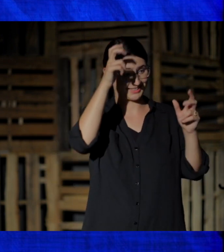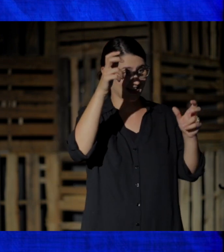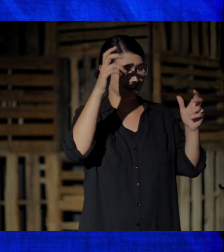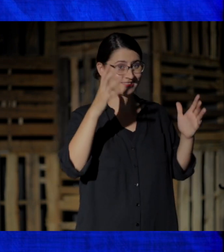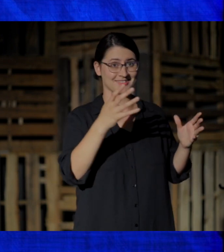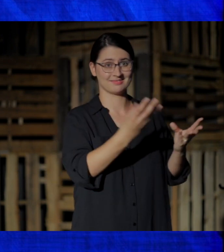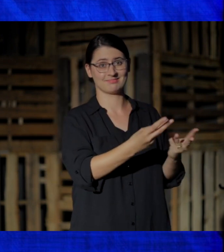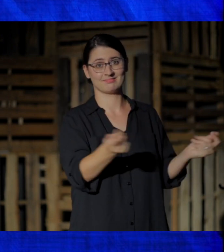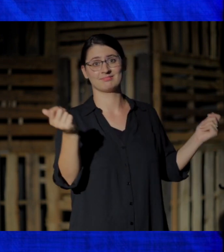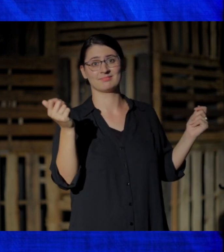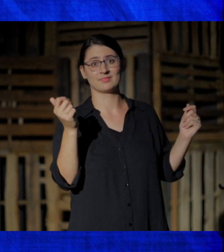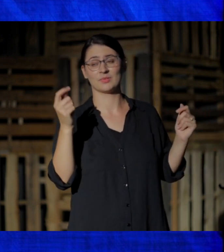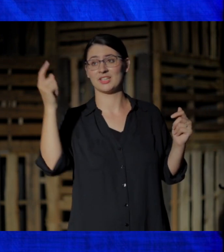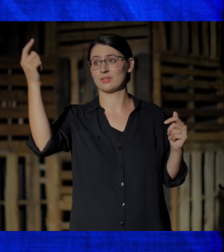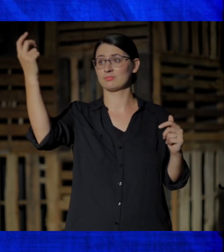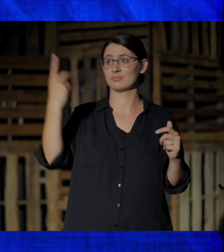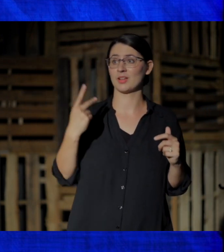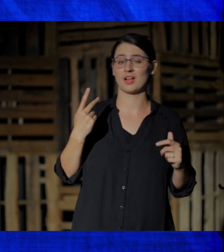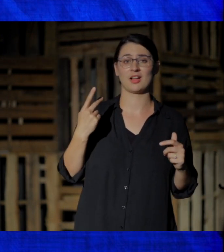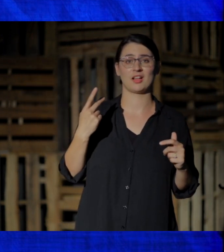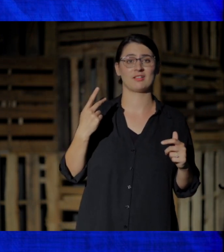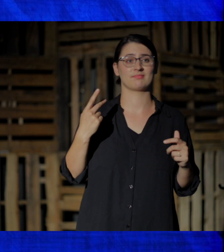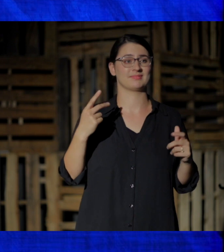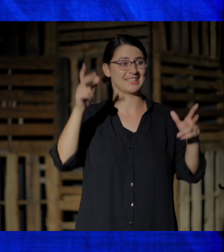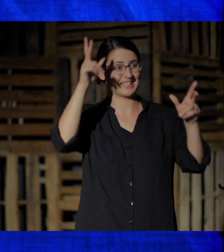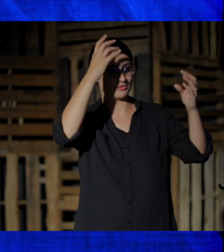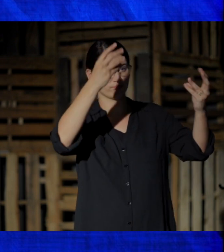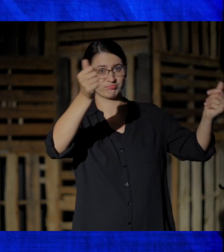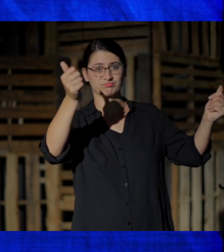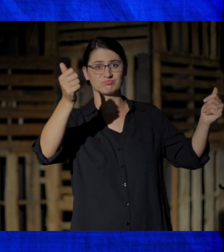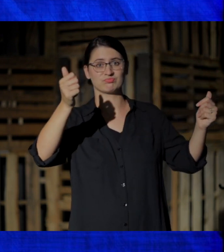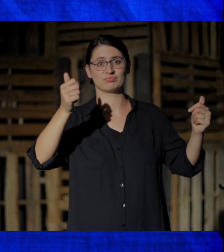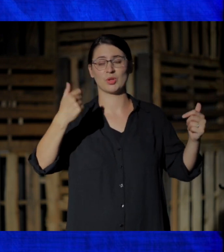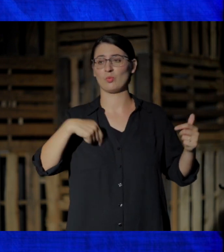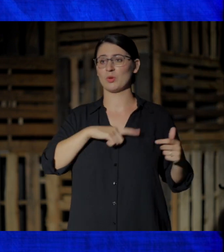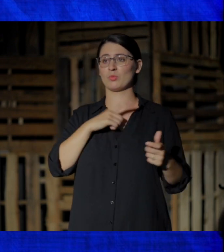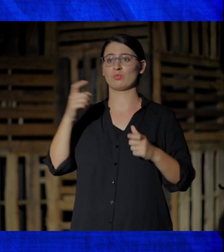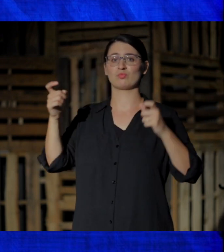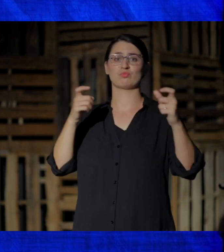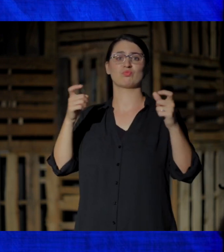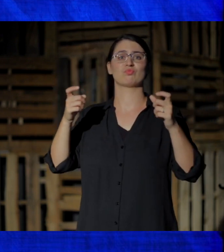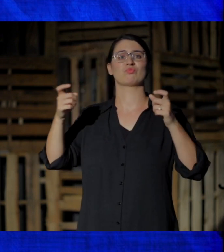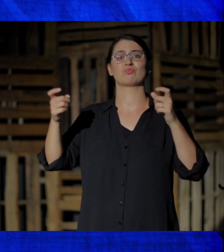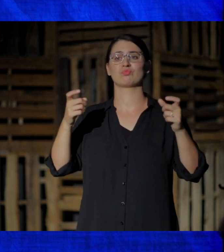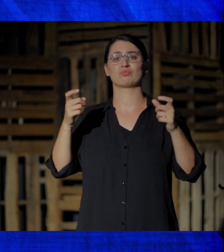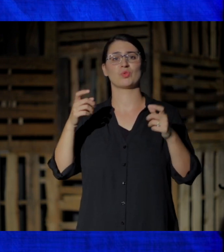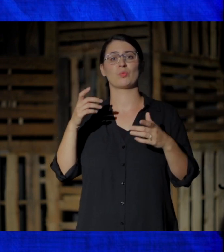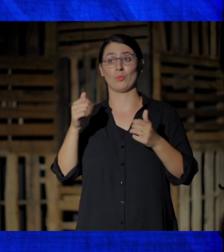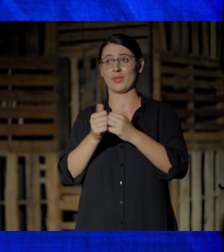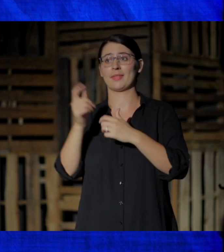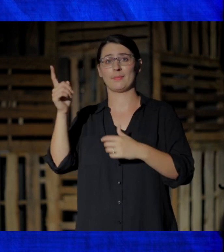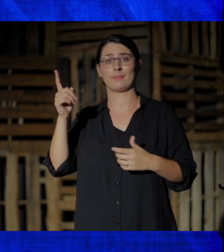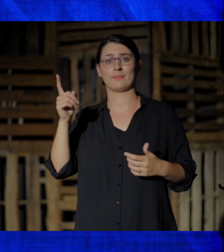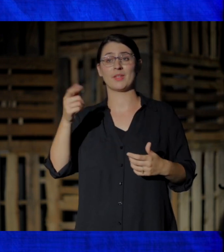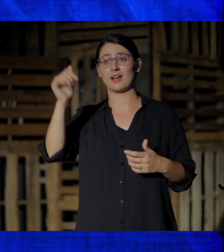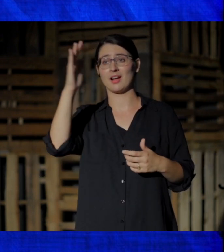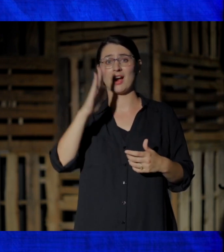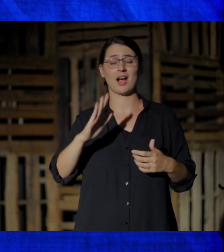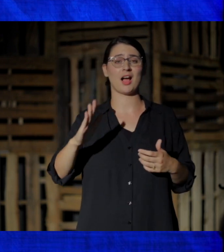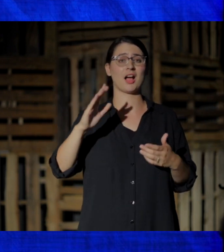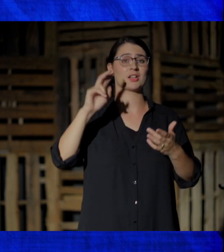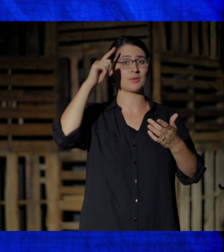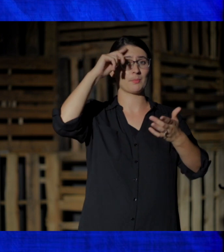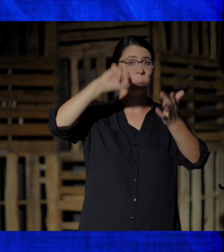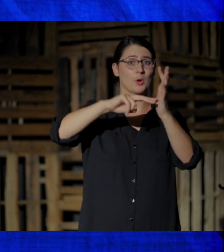we will rule and reign with him. God's destiny for you and I is not some place out past the stars.